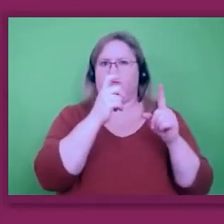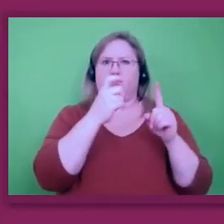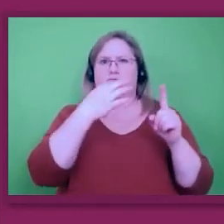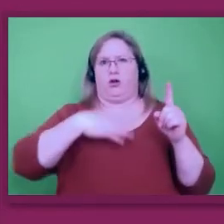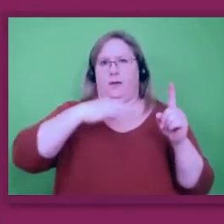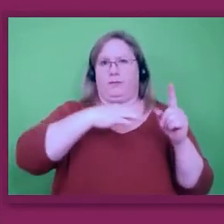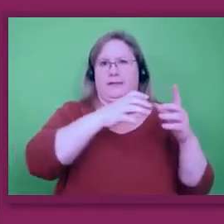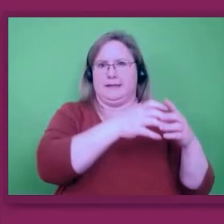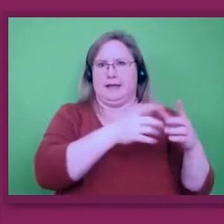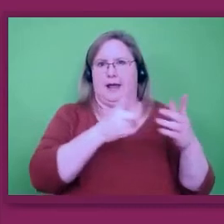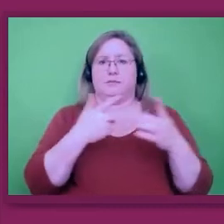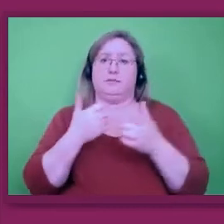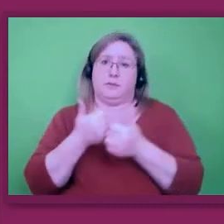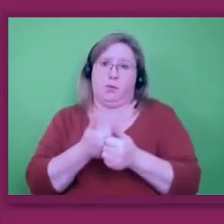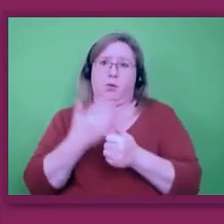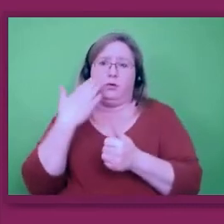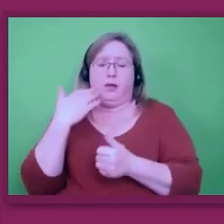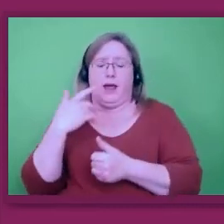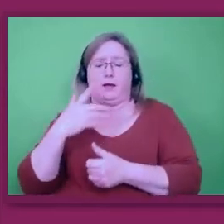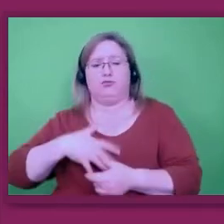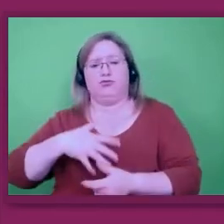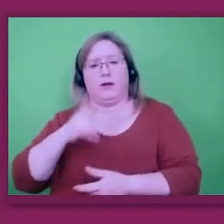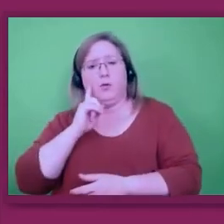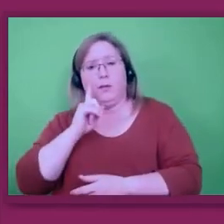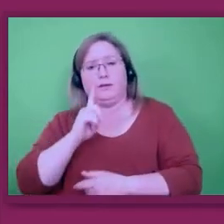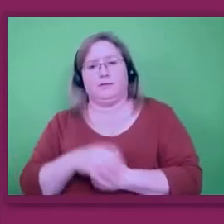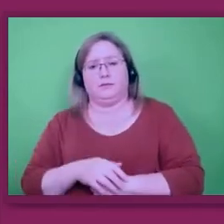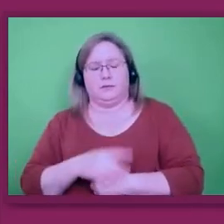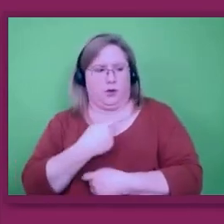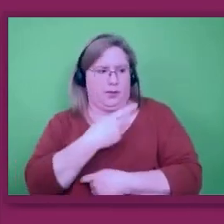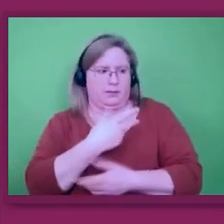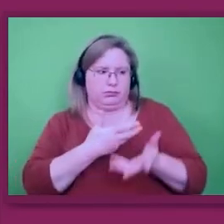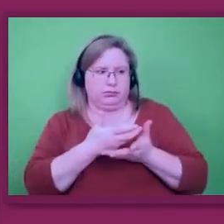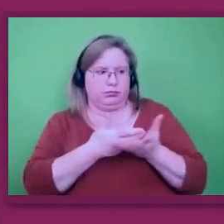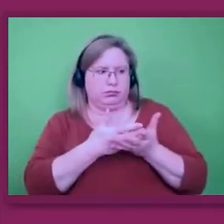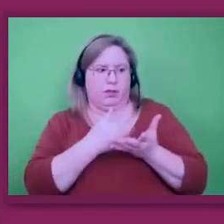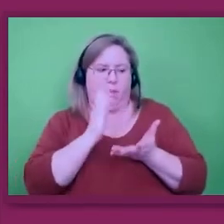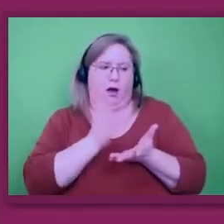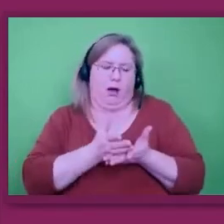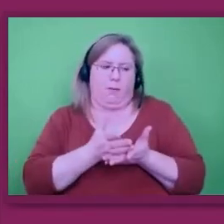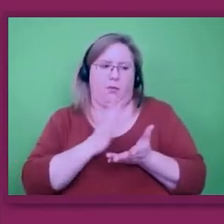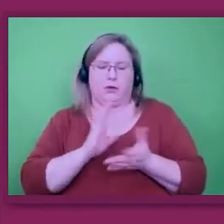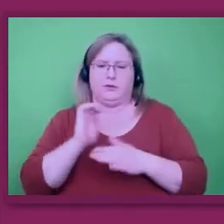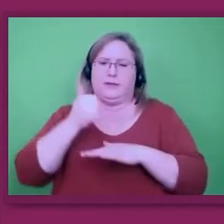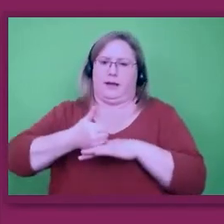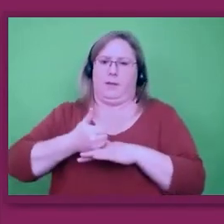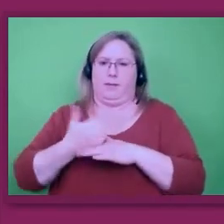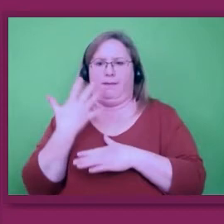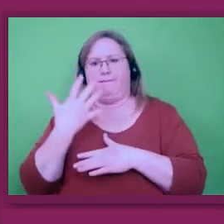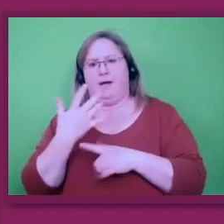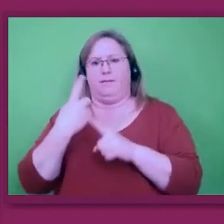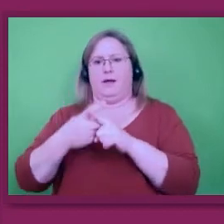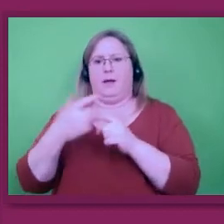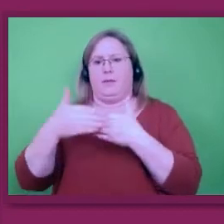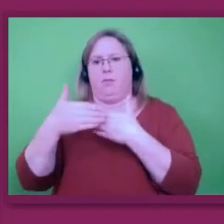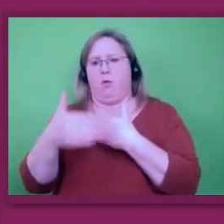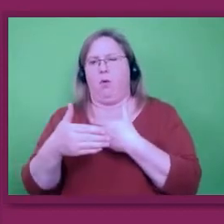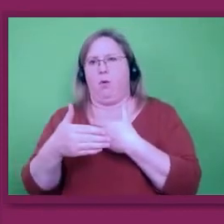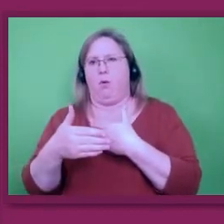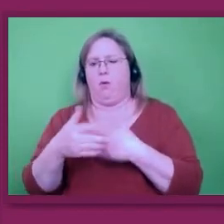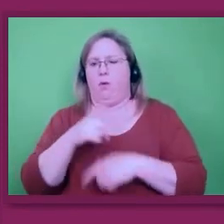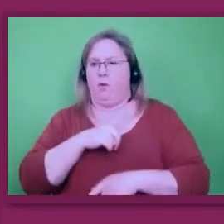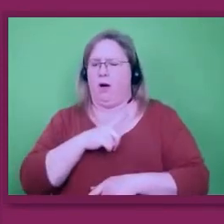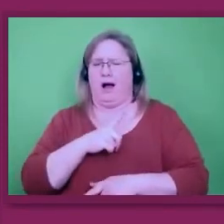that's how we decided to start 5 times more, because we wanted to scream and shout about it, and we wanted to do something about it because it's